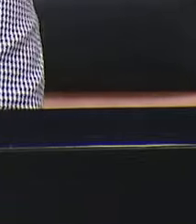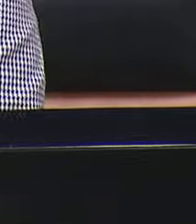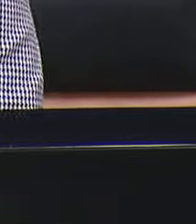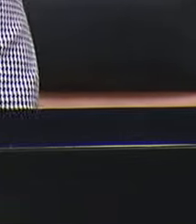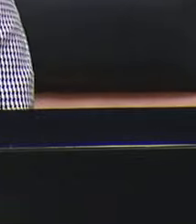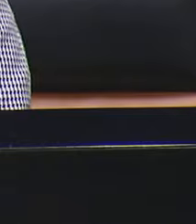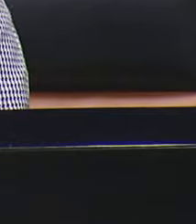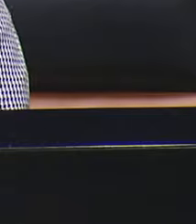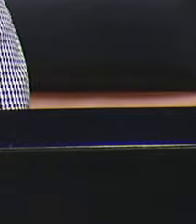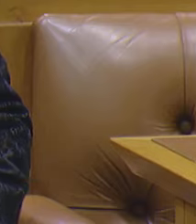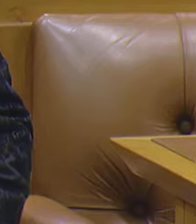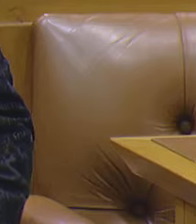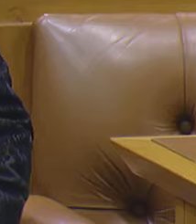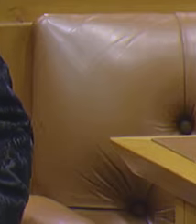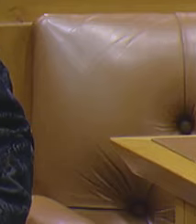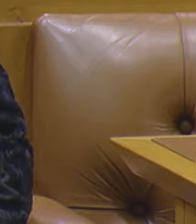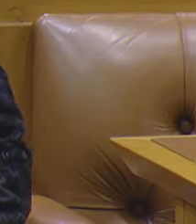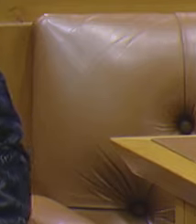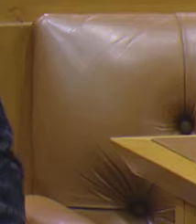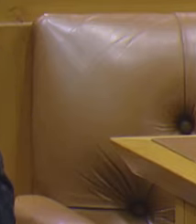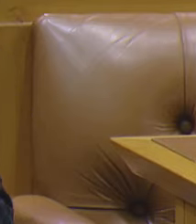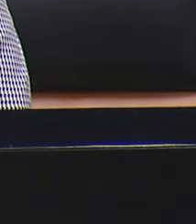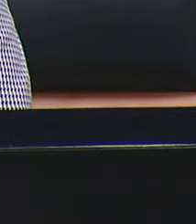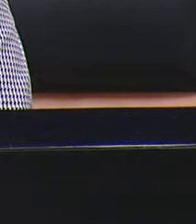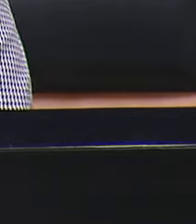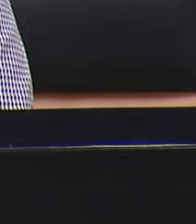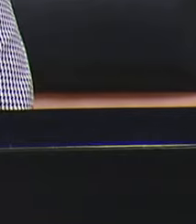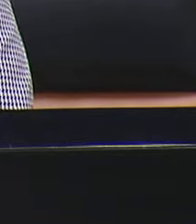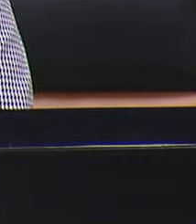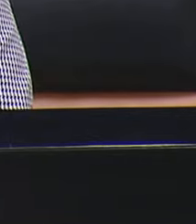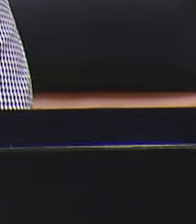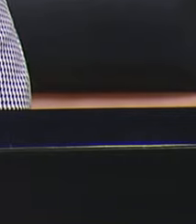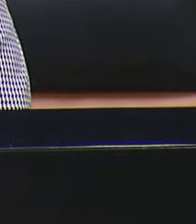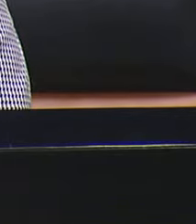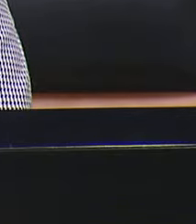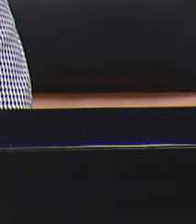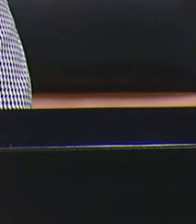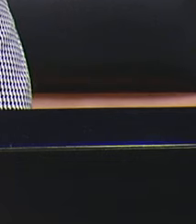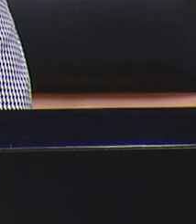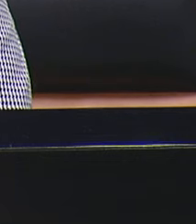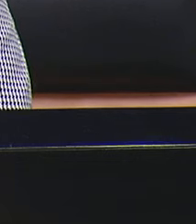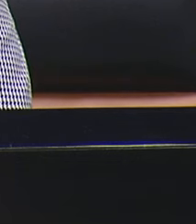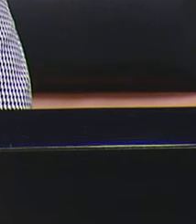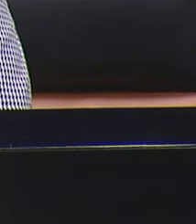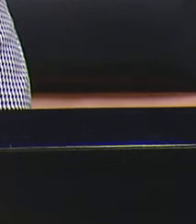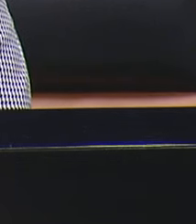he should withdraw. You cannot Honorable undermine member. us like that. Honorable member, would you please stand?